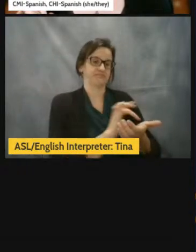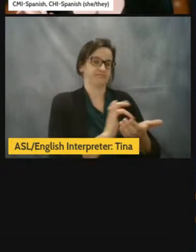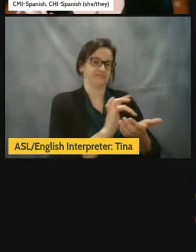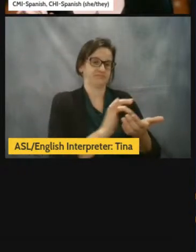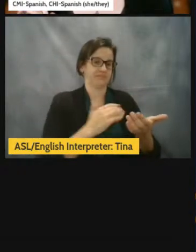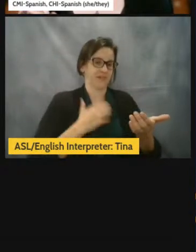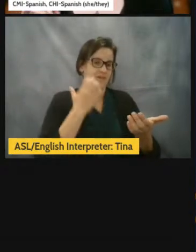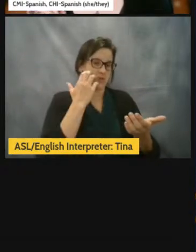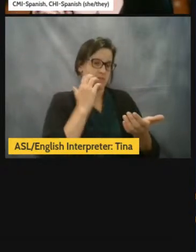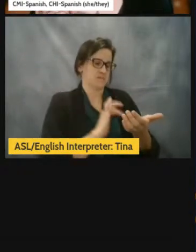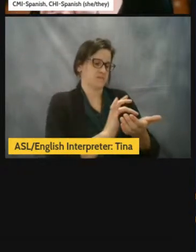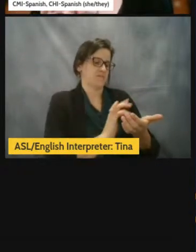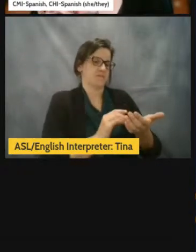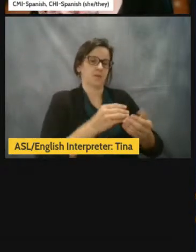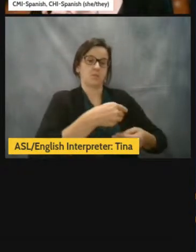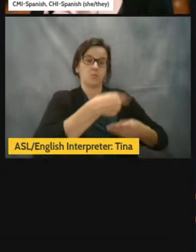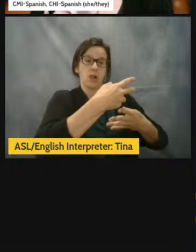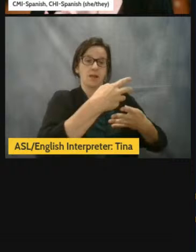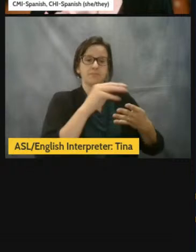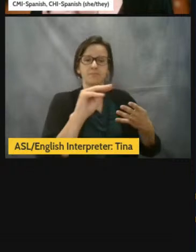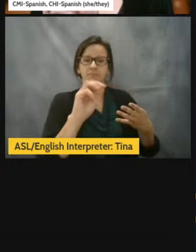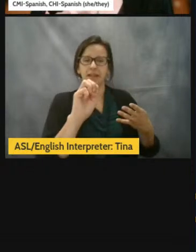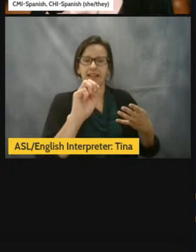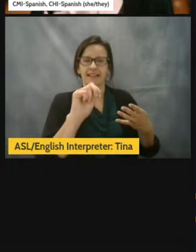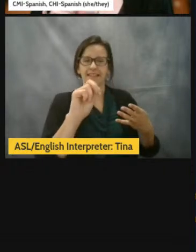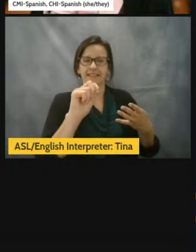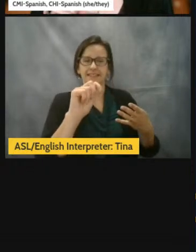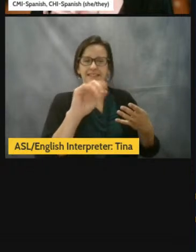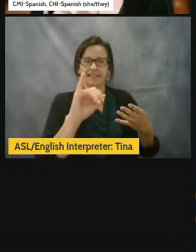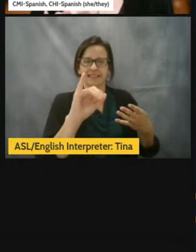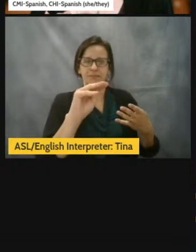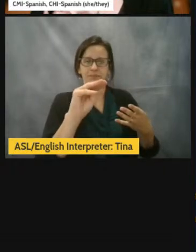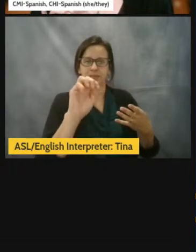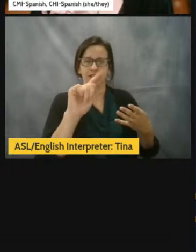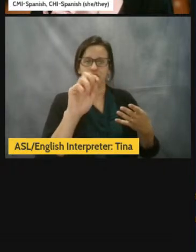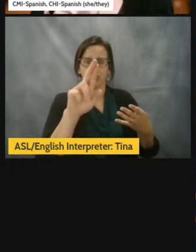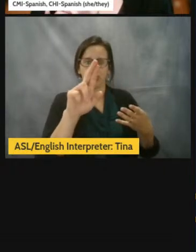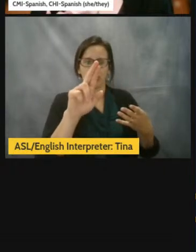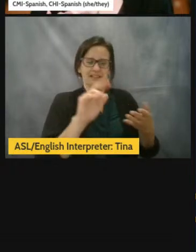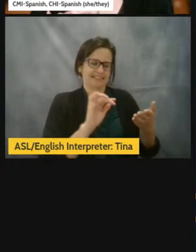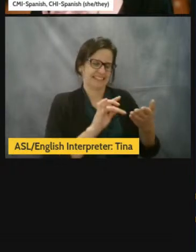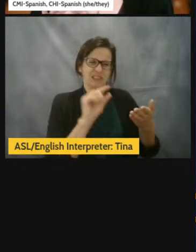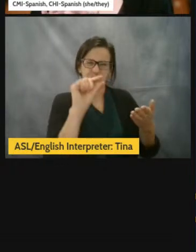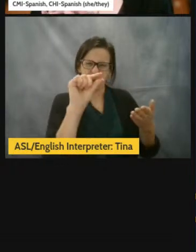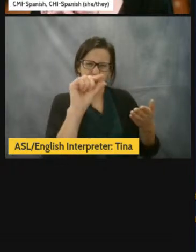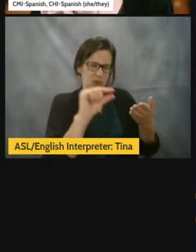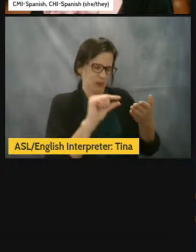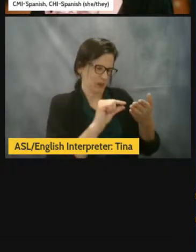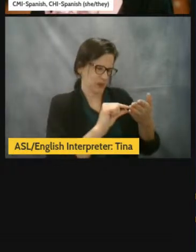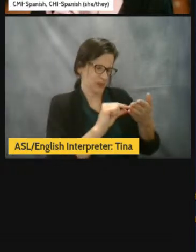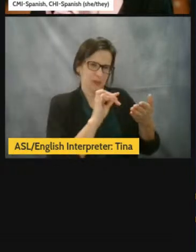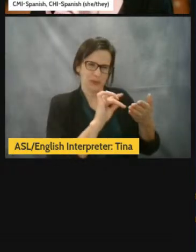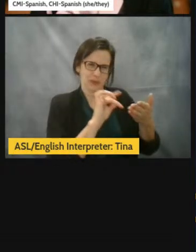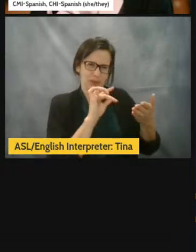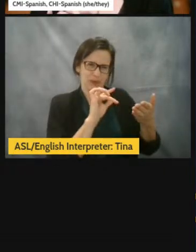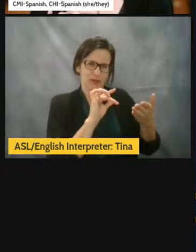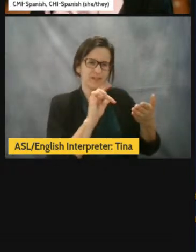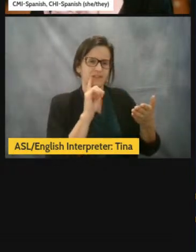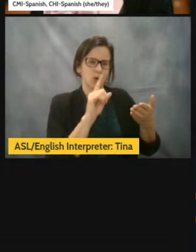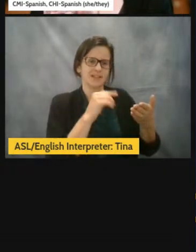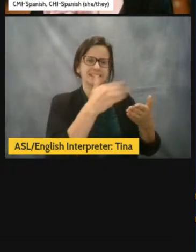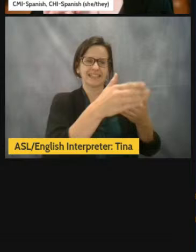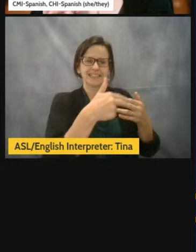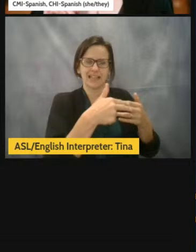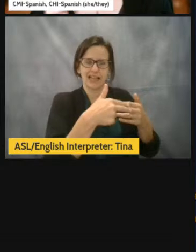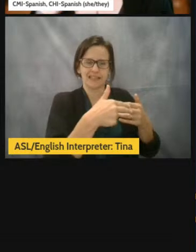and see if I can click the little teeny tiny button to get to the next slide. Here we go. Let's do this. Maybe